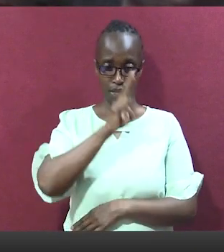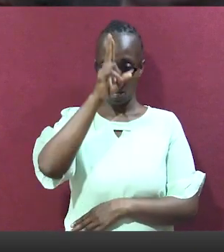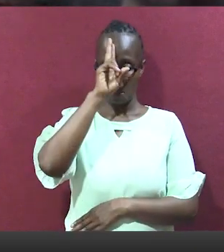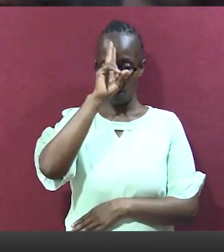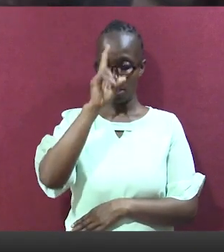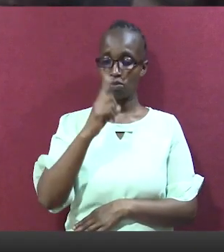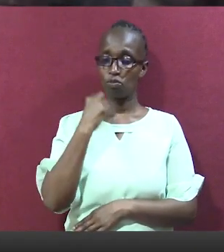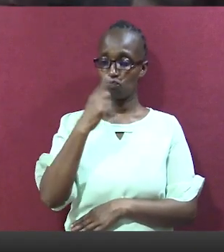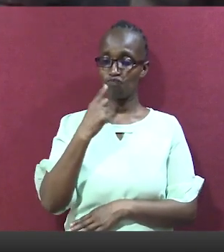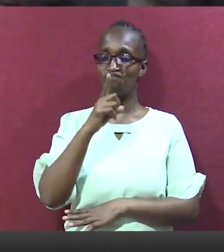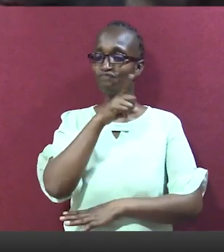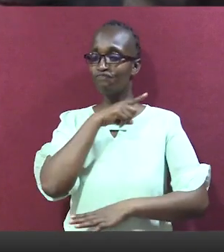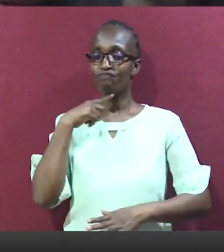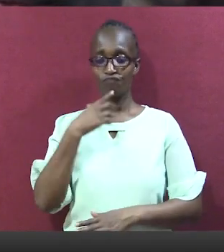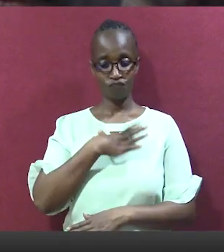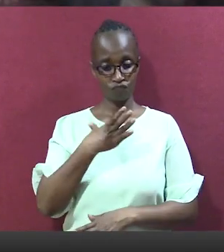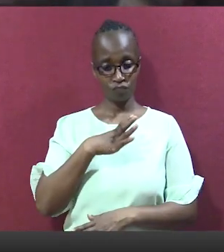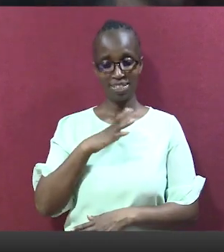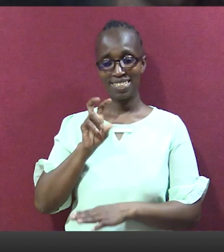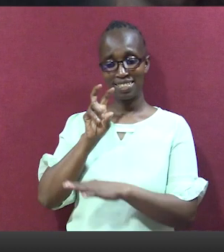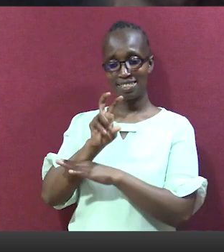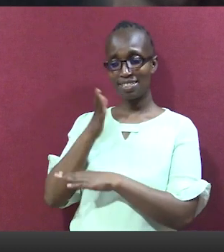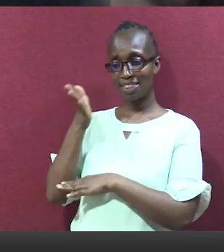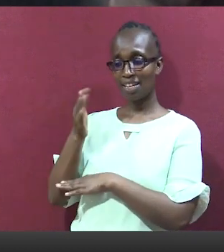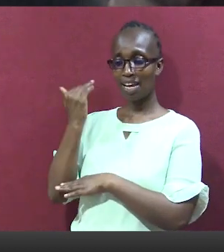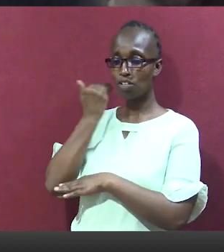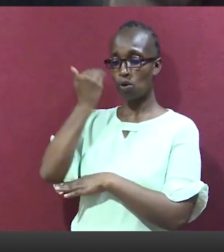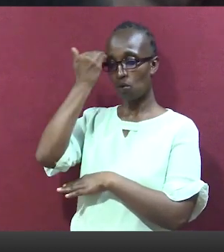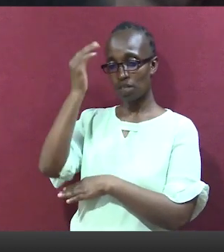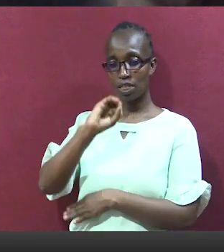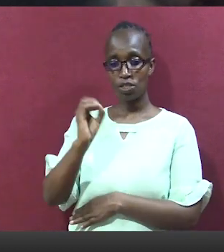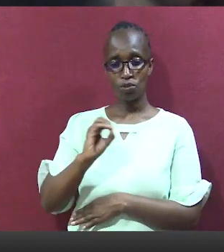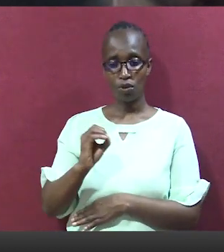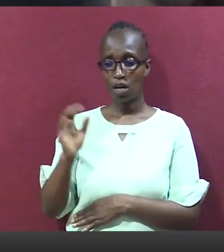cases. The police officers who killed people, we have not seen them in courts.